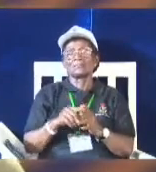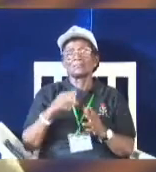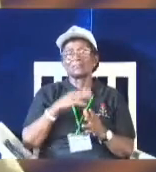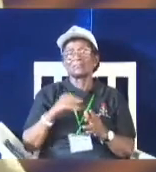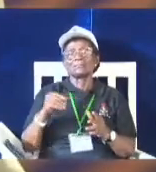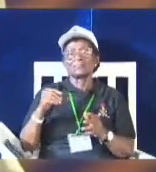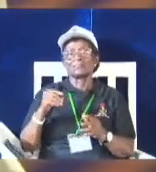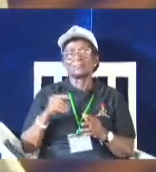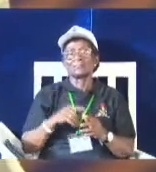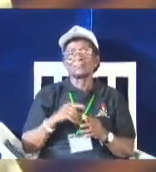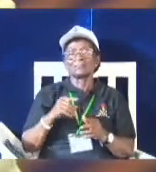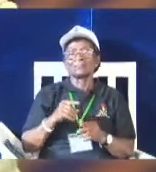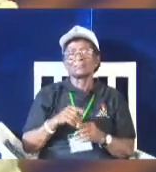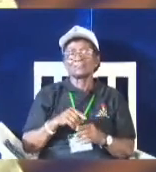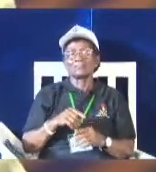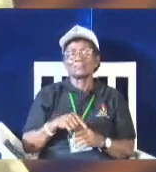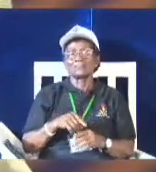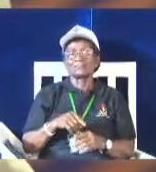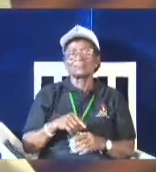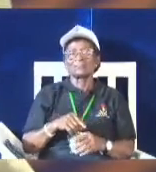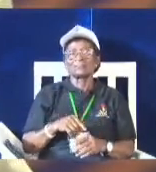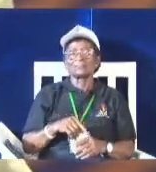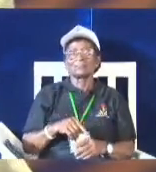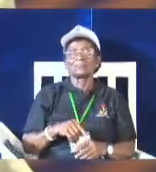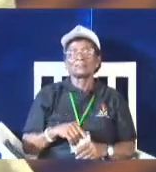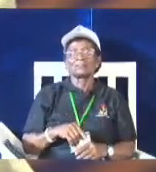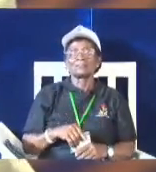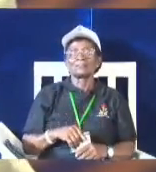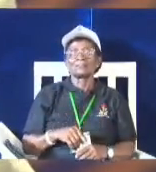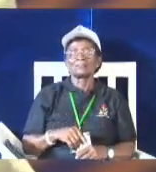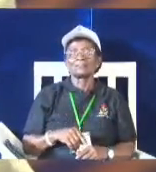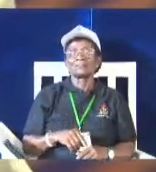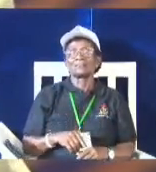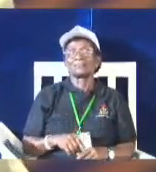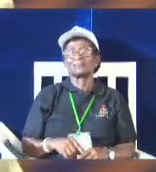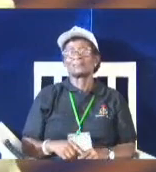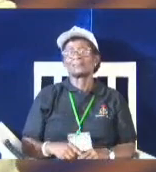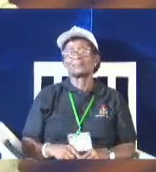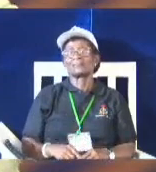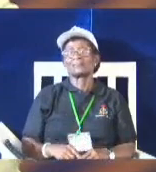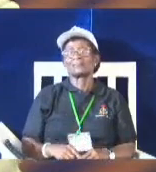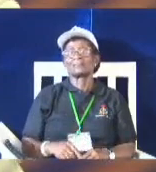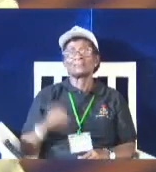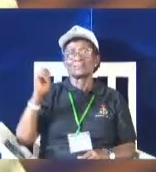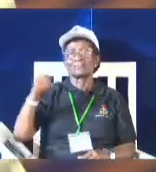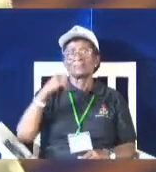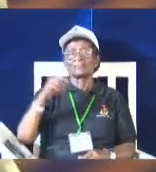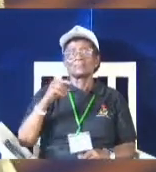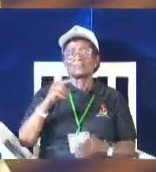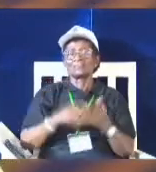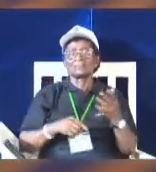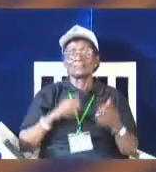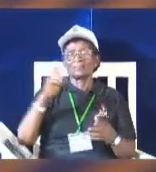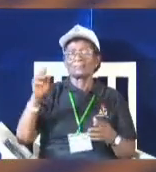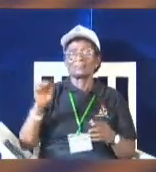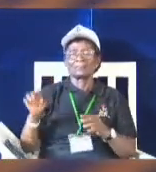And my son came and told me, I said, what are you doing?